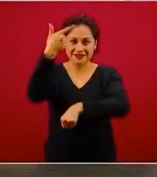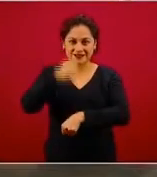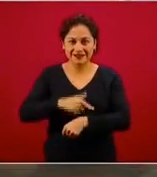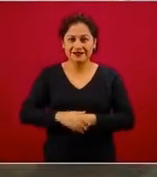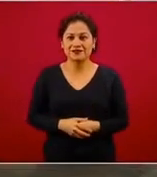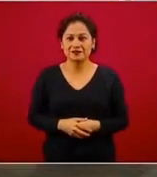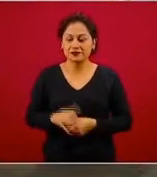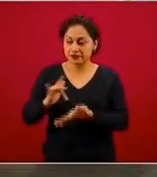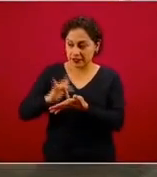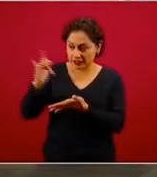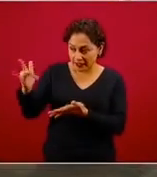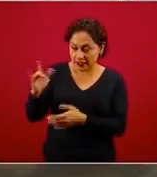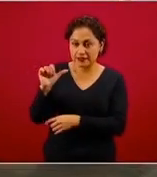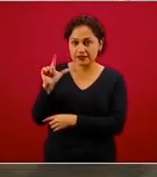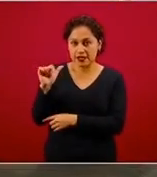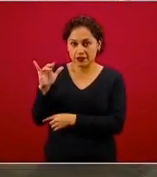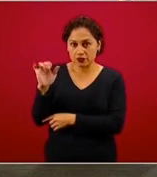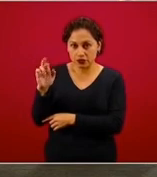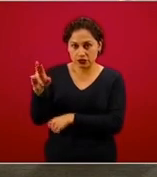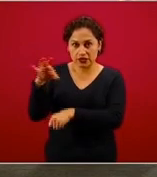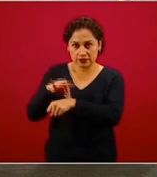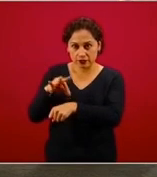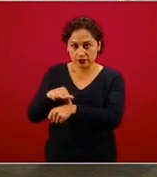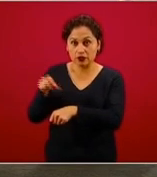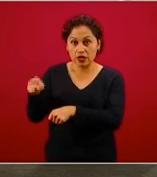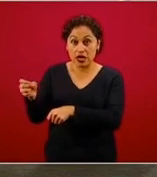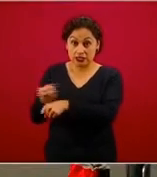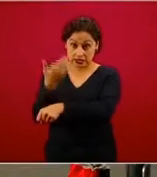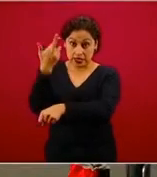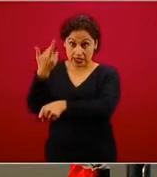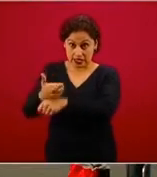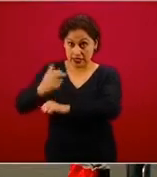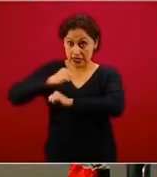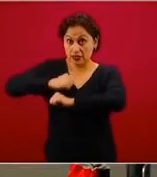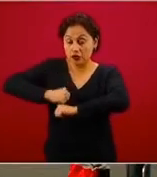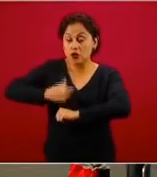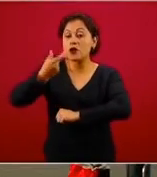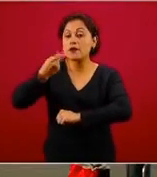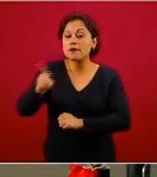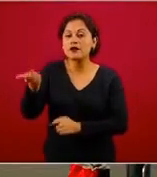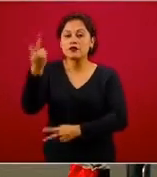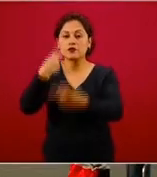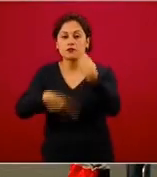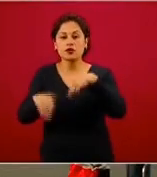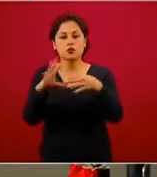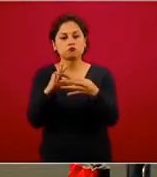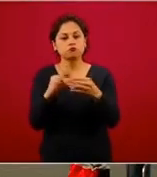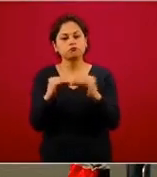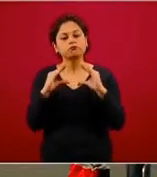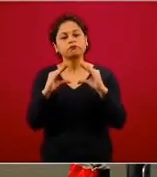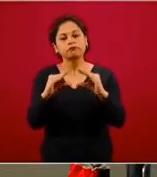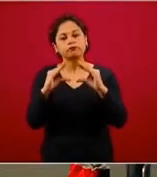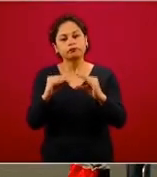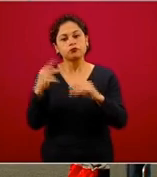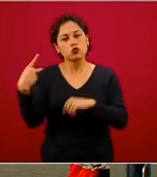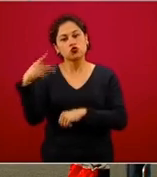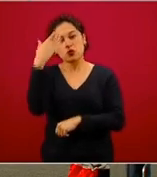at 7 on the dot. Thank you, Dr. Jorge Alcocer. He was here in his capacity as